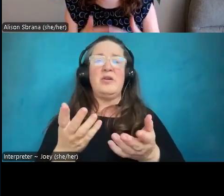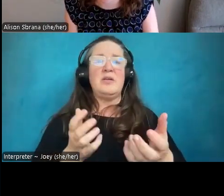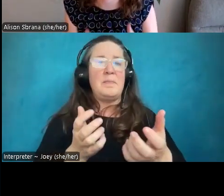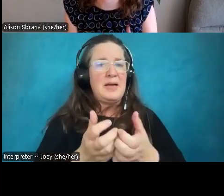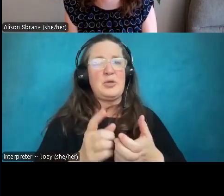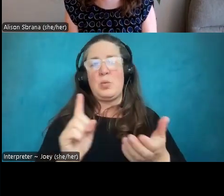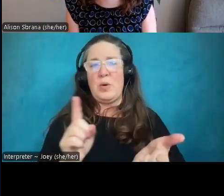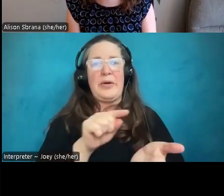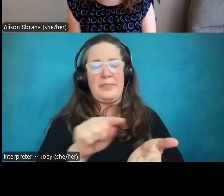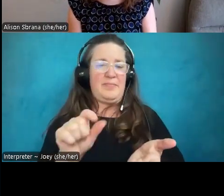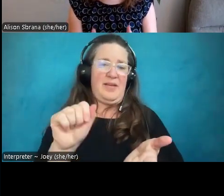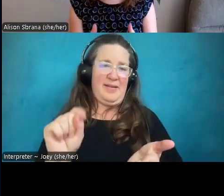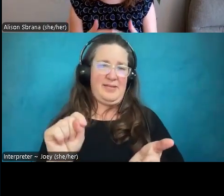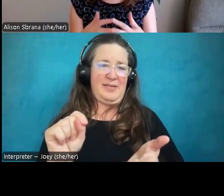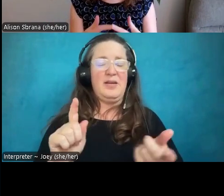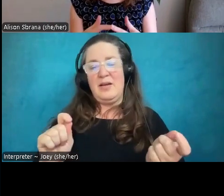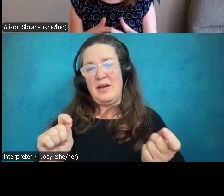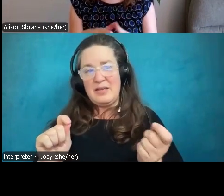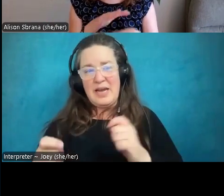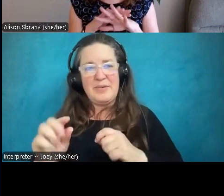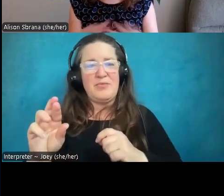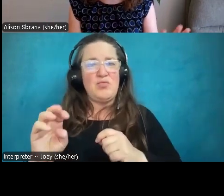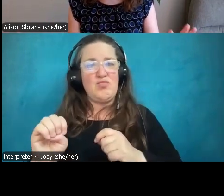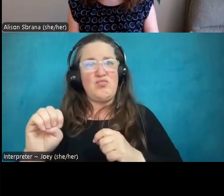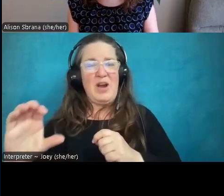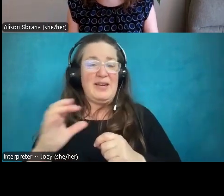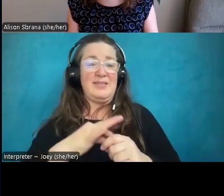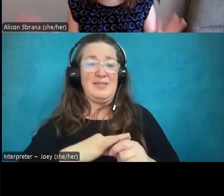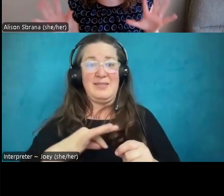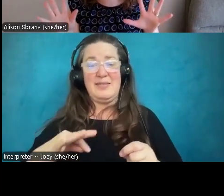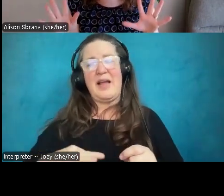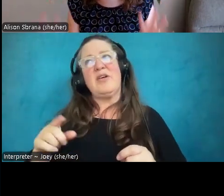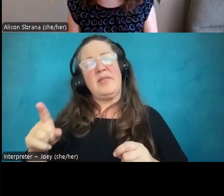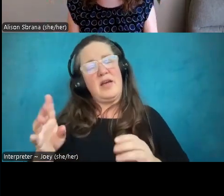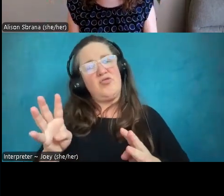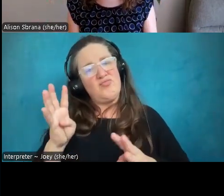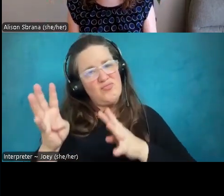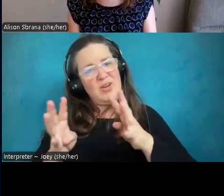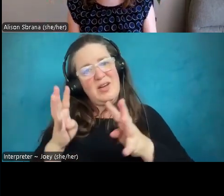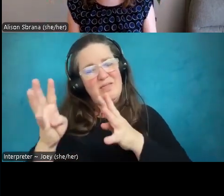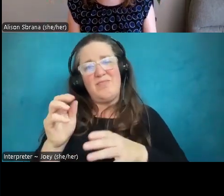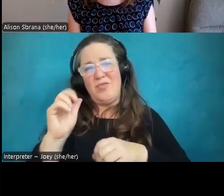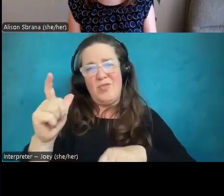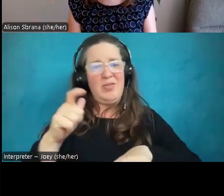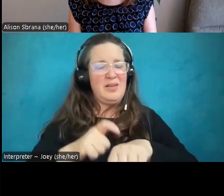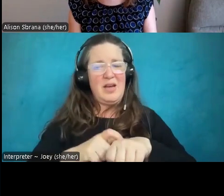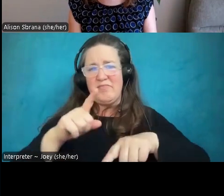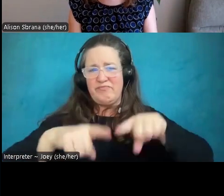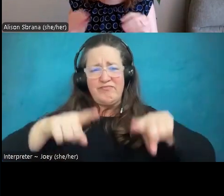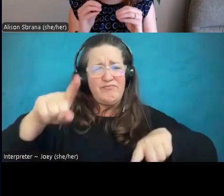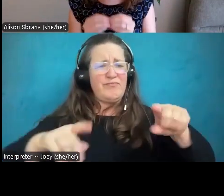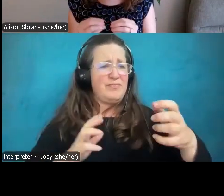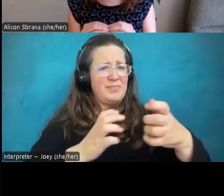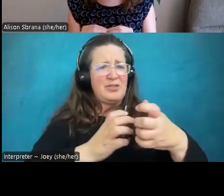Because adaptive recreation staff are used to getting creative all the time to meet so many different kinds of disability